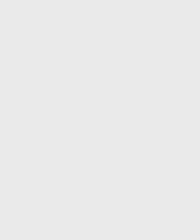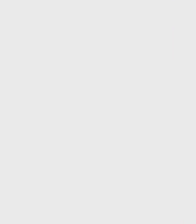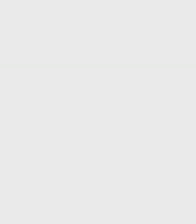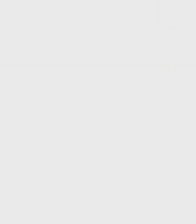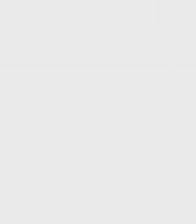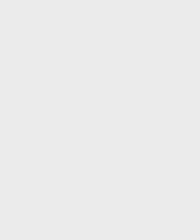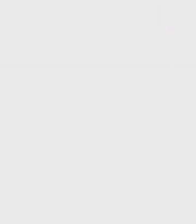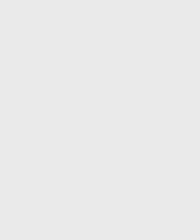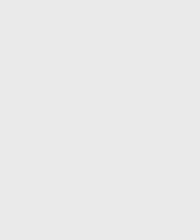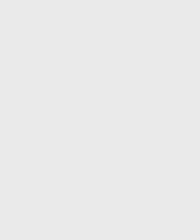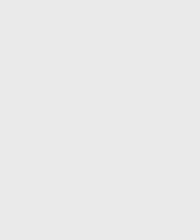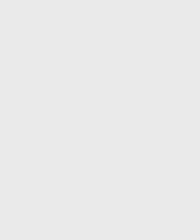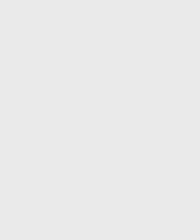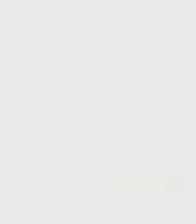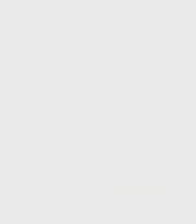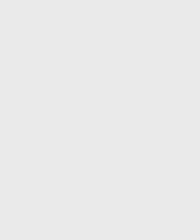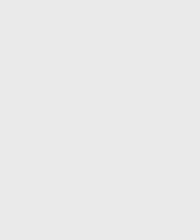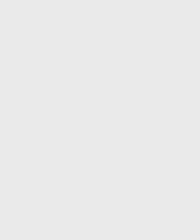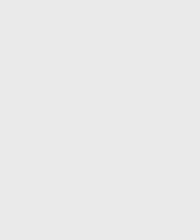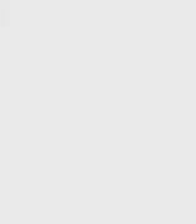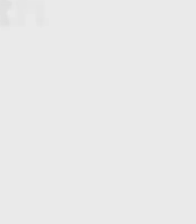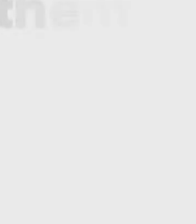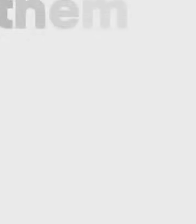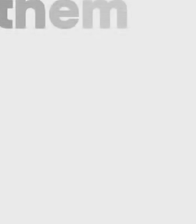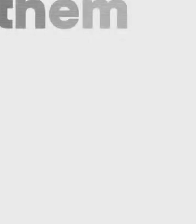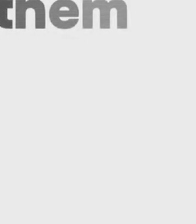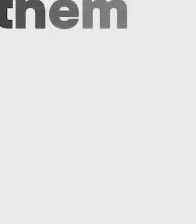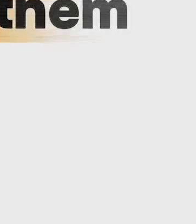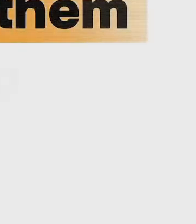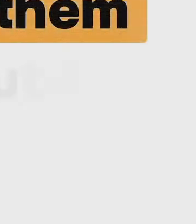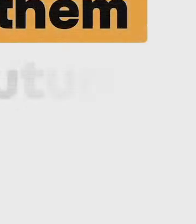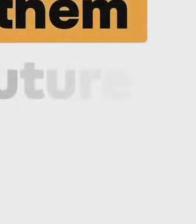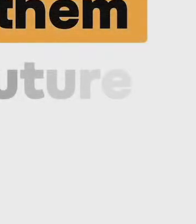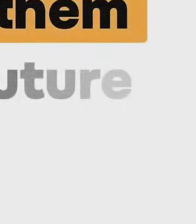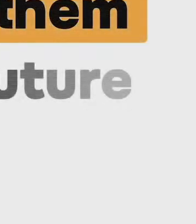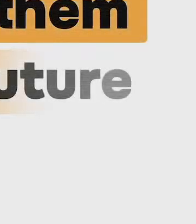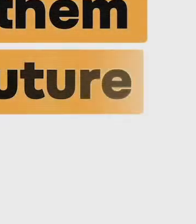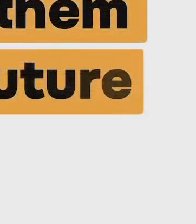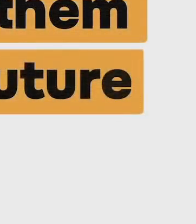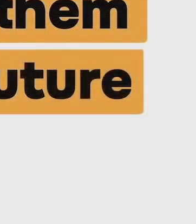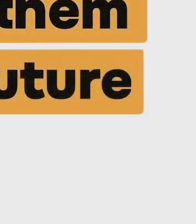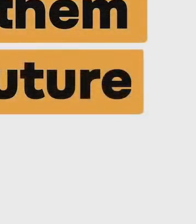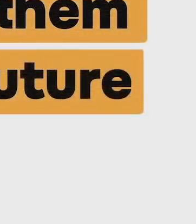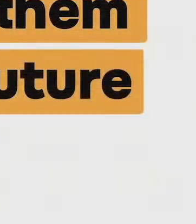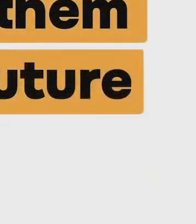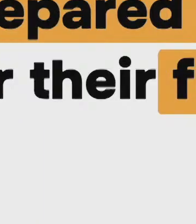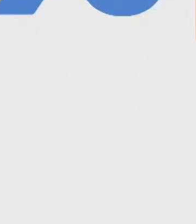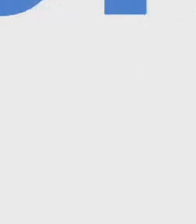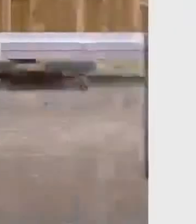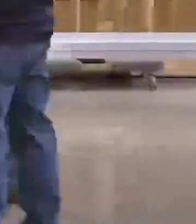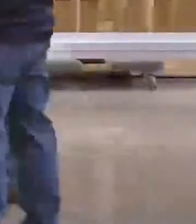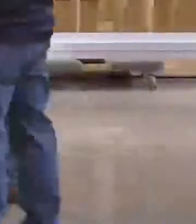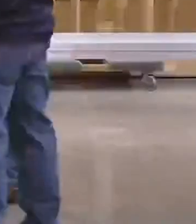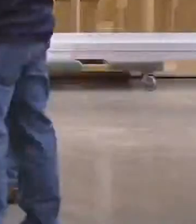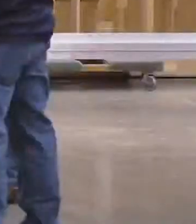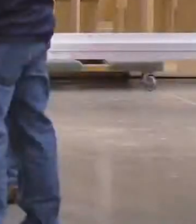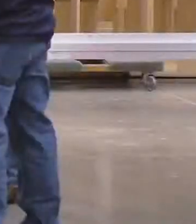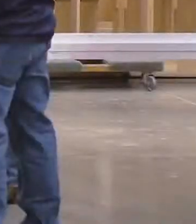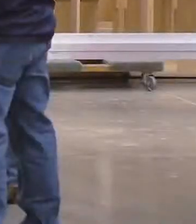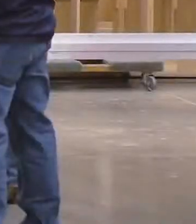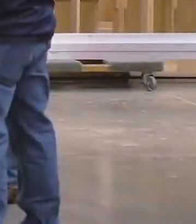91% of CTE students say their programs better prepared them for their future. With